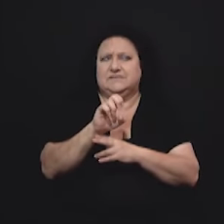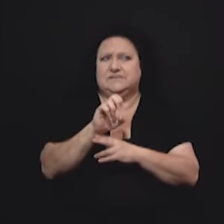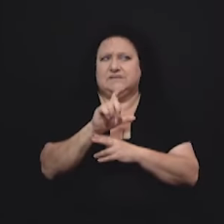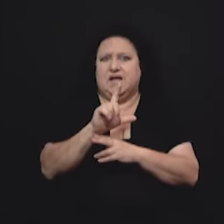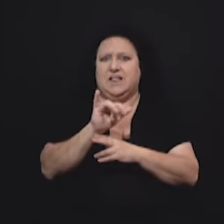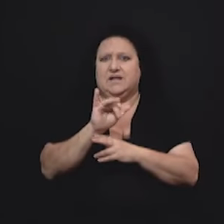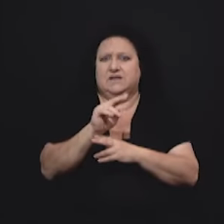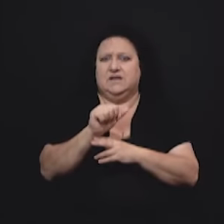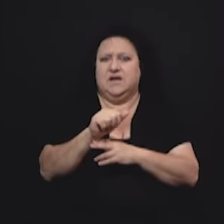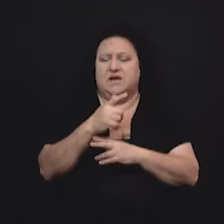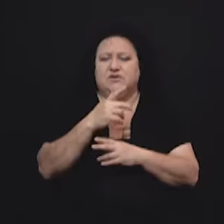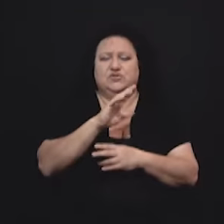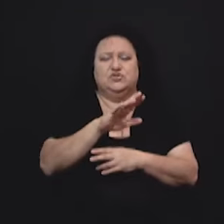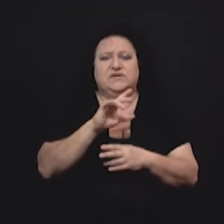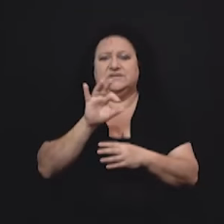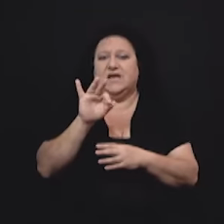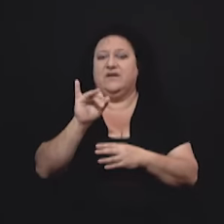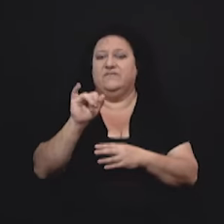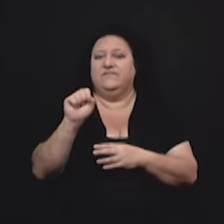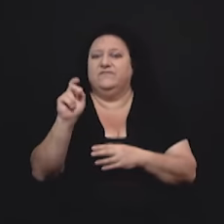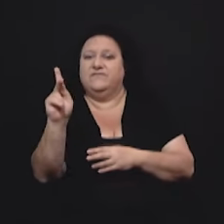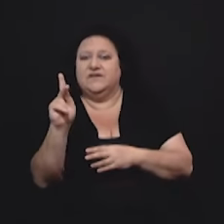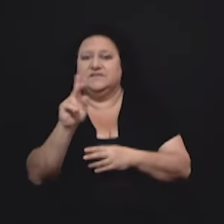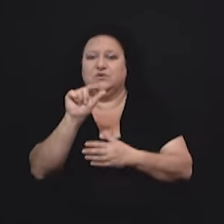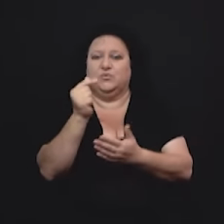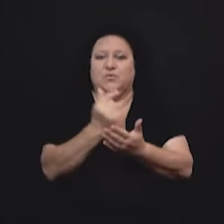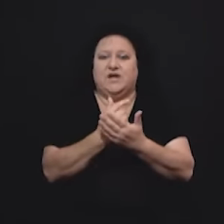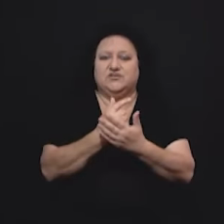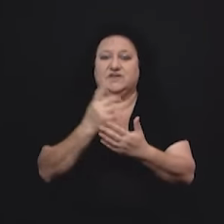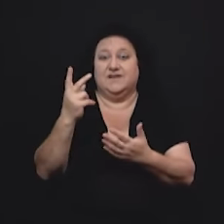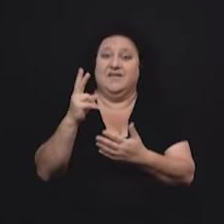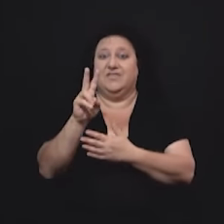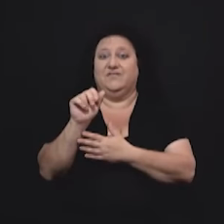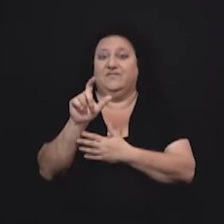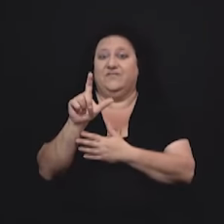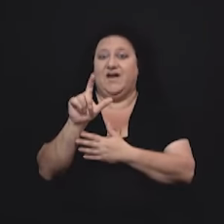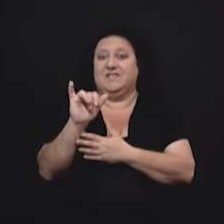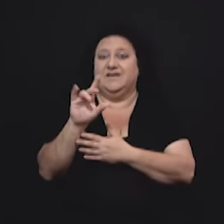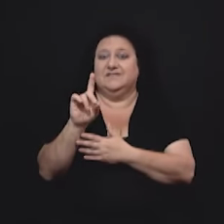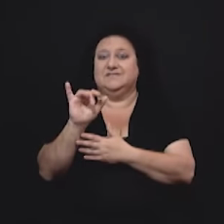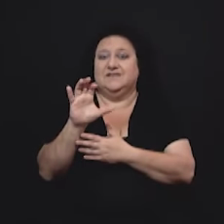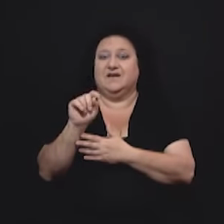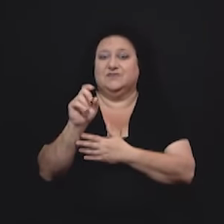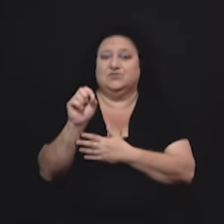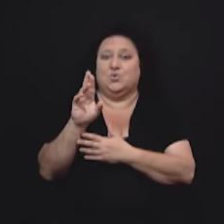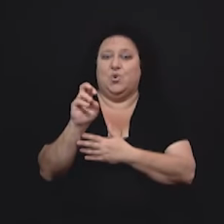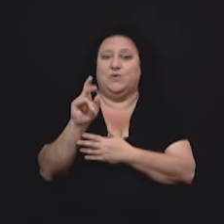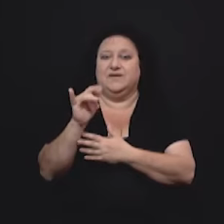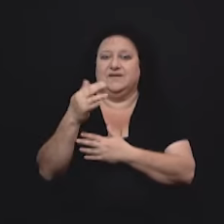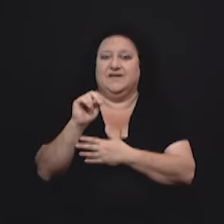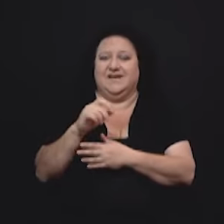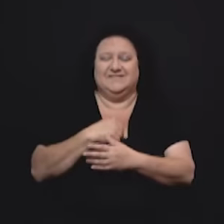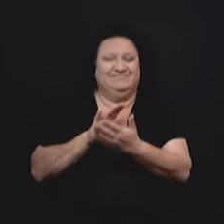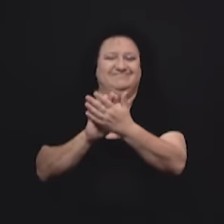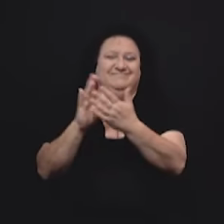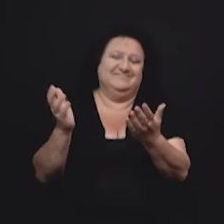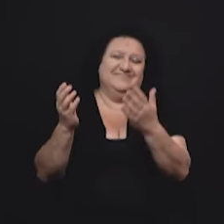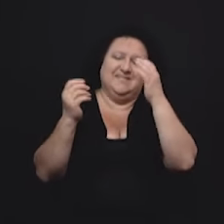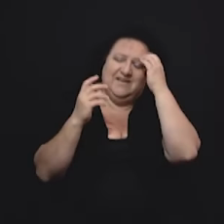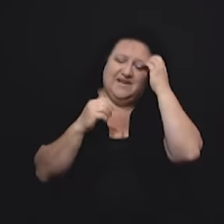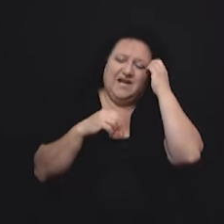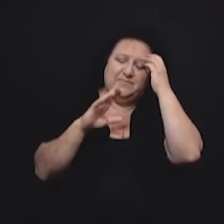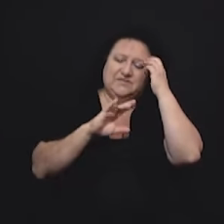graduate valedictorian just recently. So very good. I take no credit for that. And one day she just came up to me, and it was my